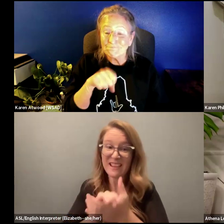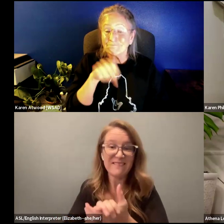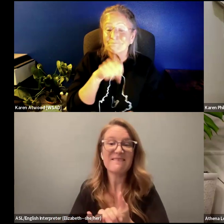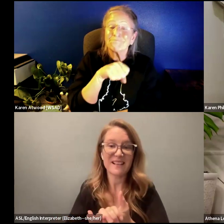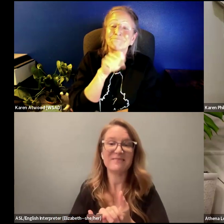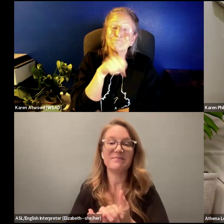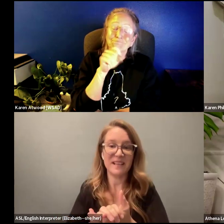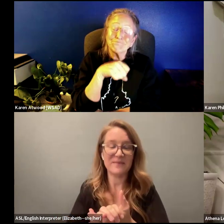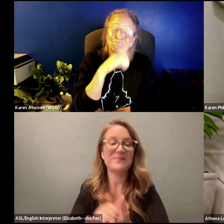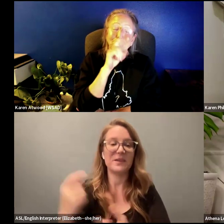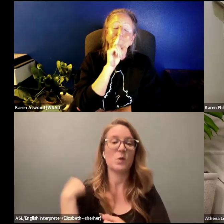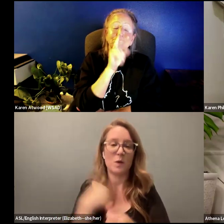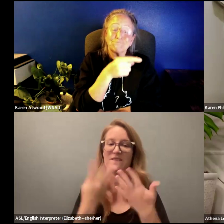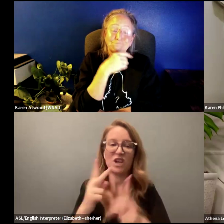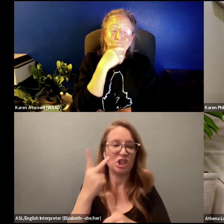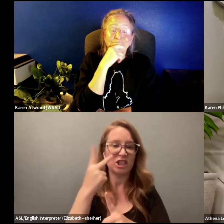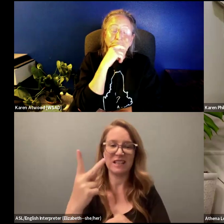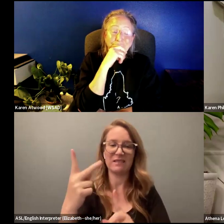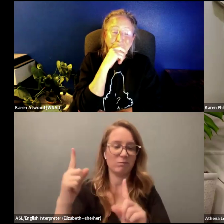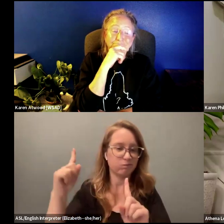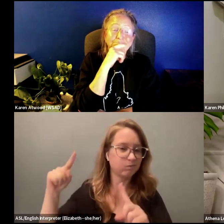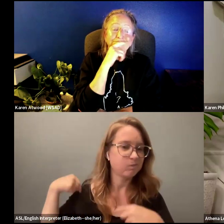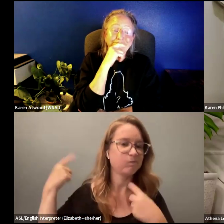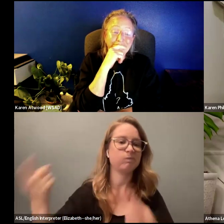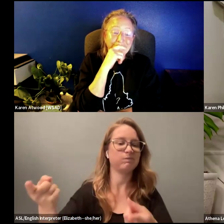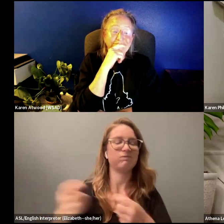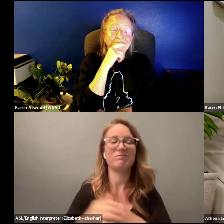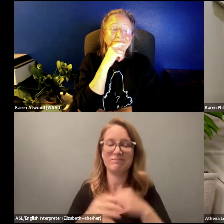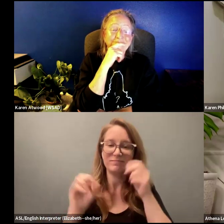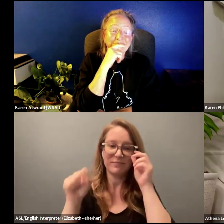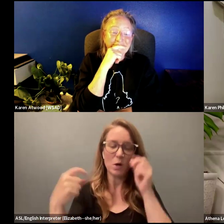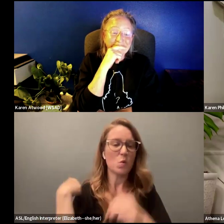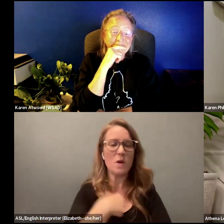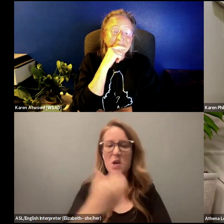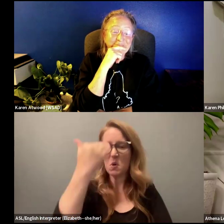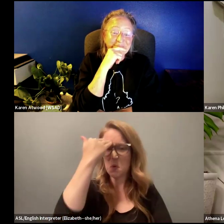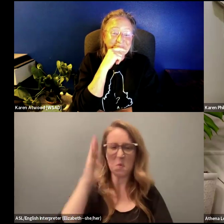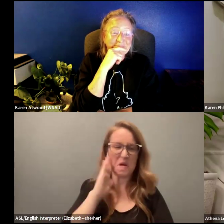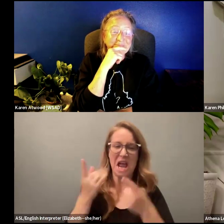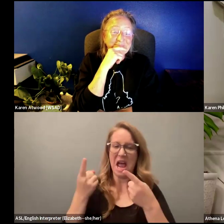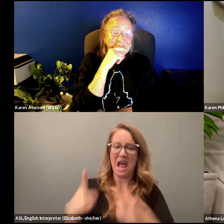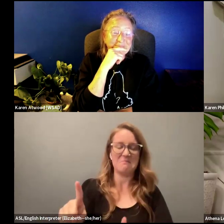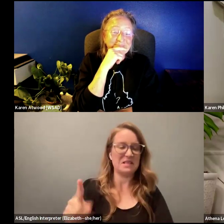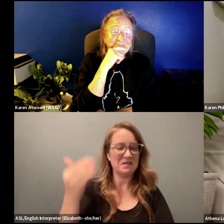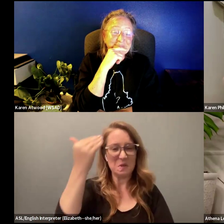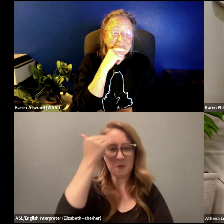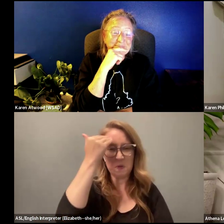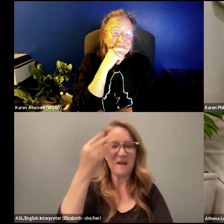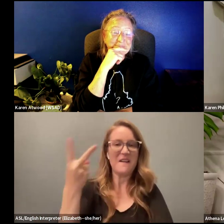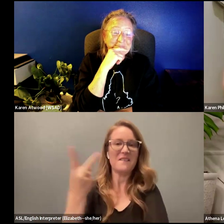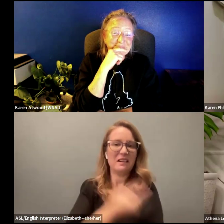So this is something we've seen for a while. This is something we knew was going to happen.